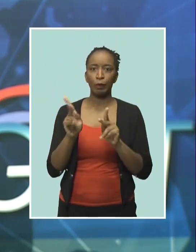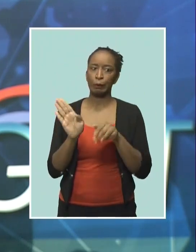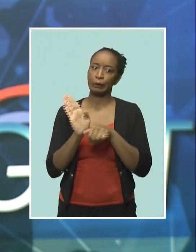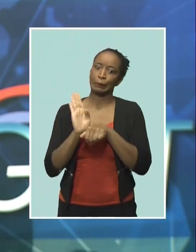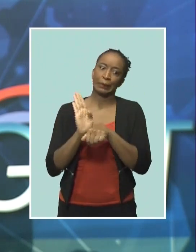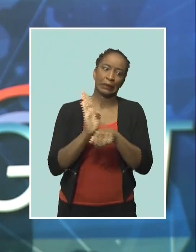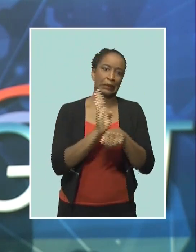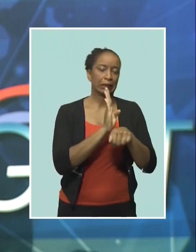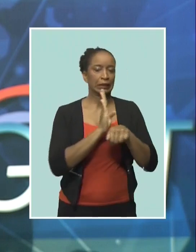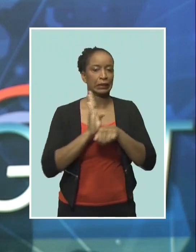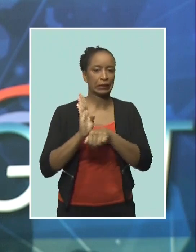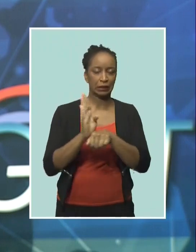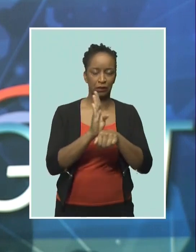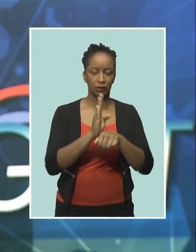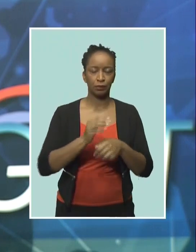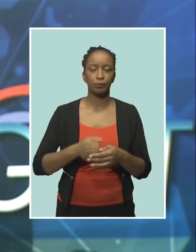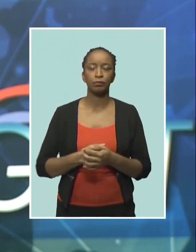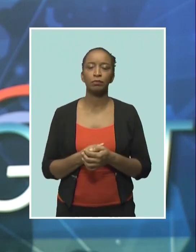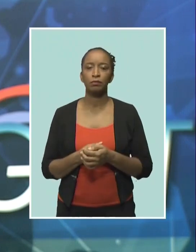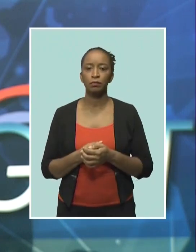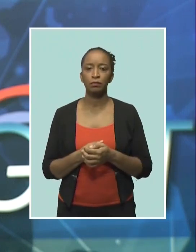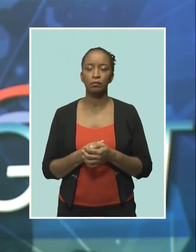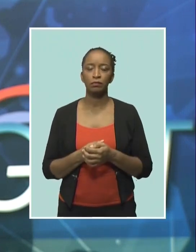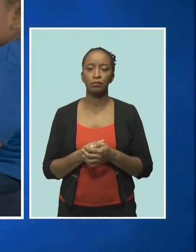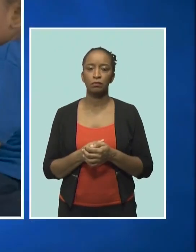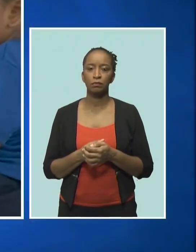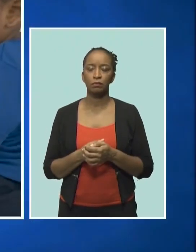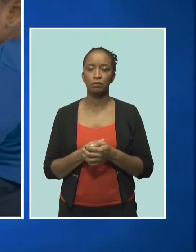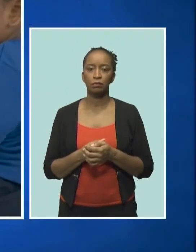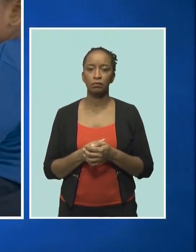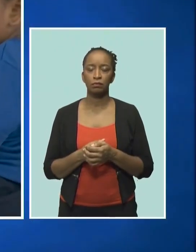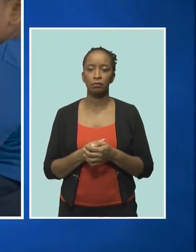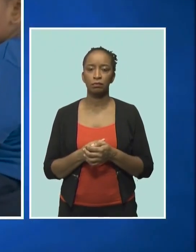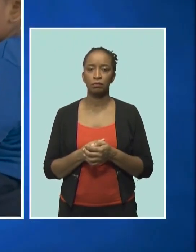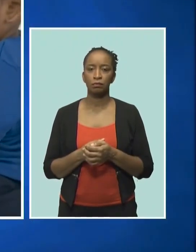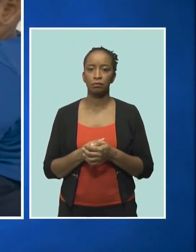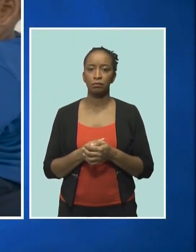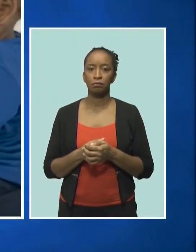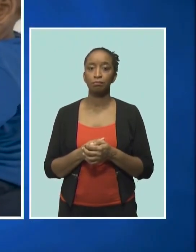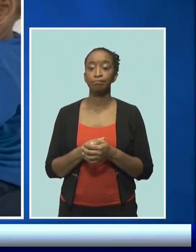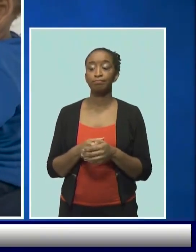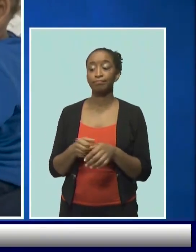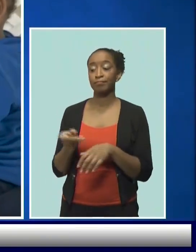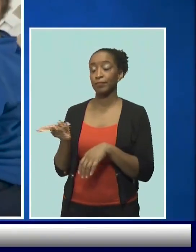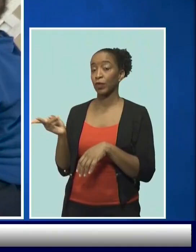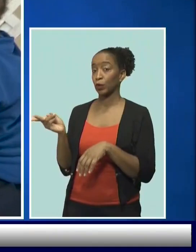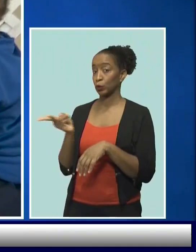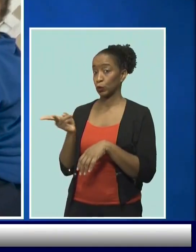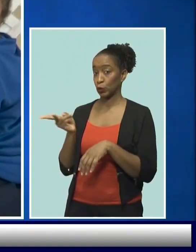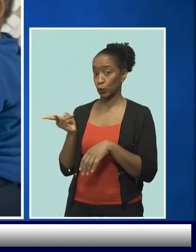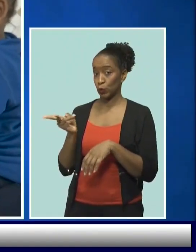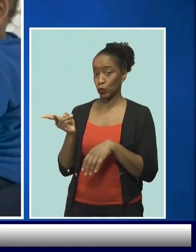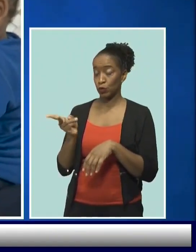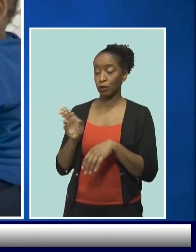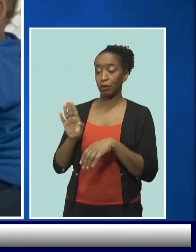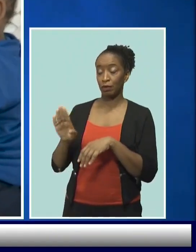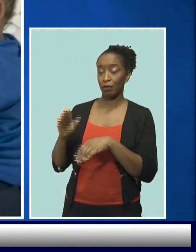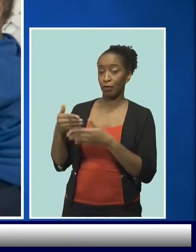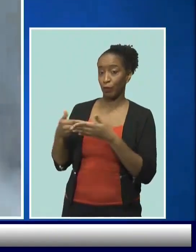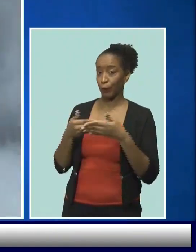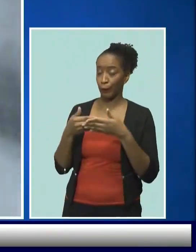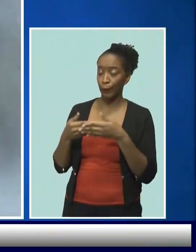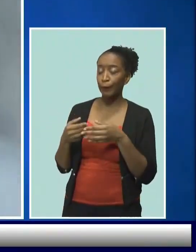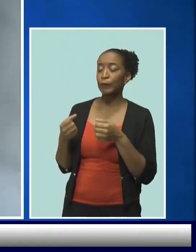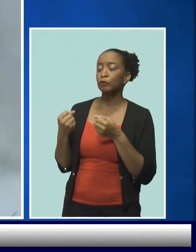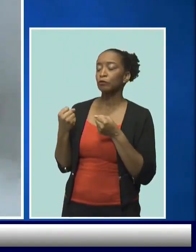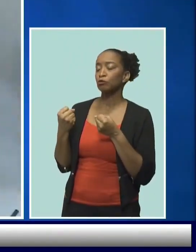swing. Anesta Henry has that story. Melissa and Jason Martin were on their way to the nursery with their baby when